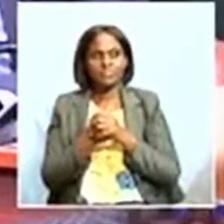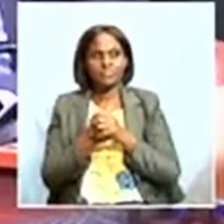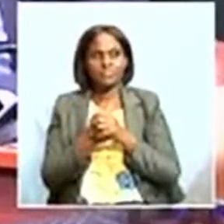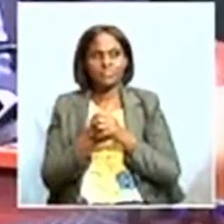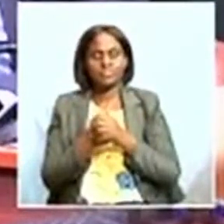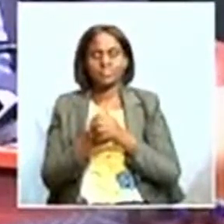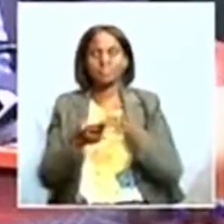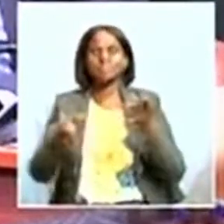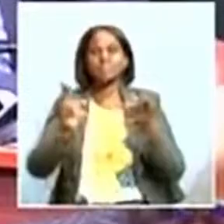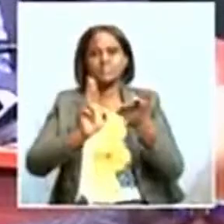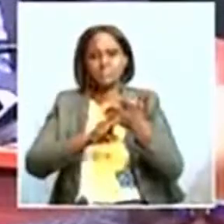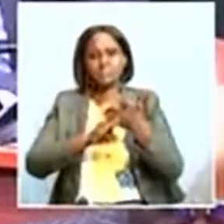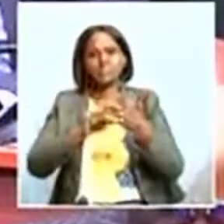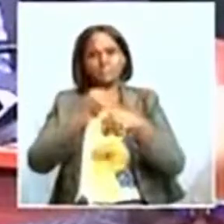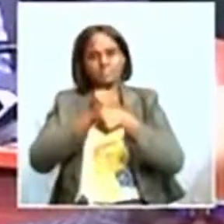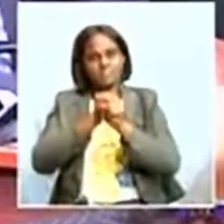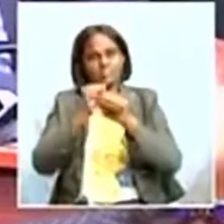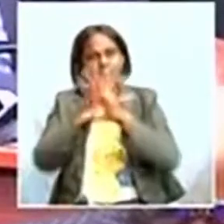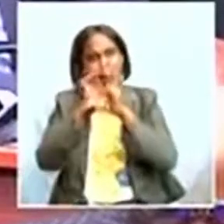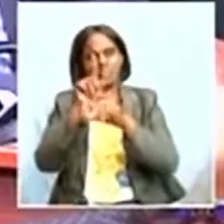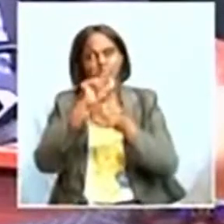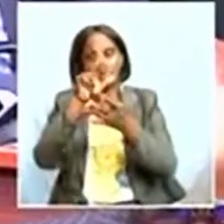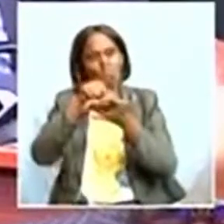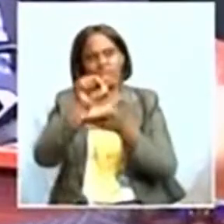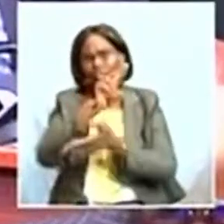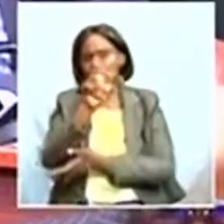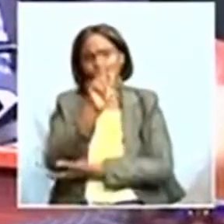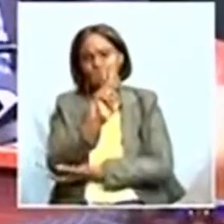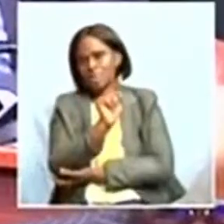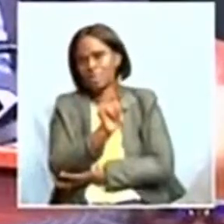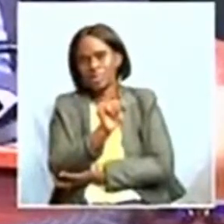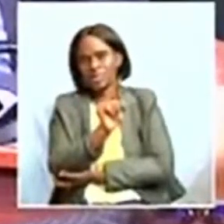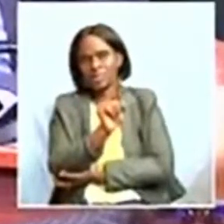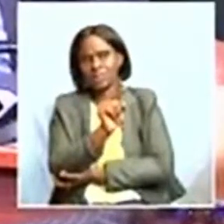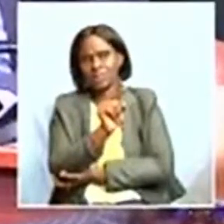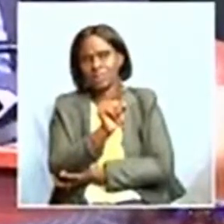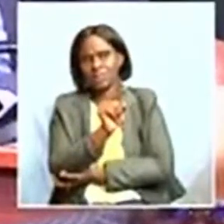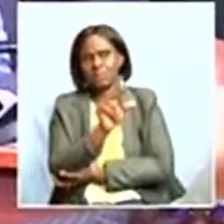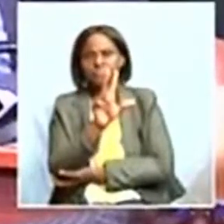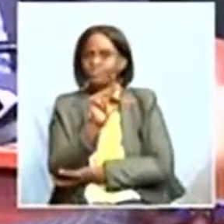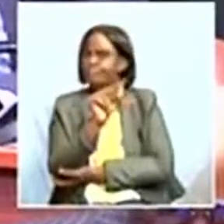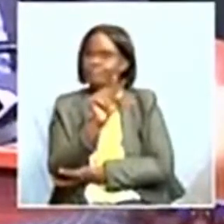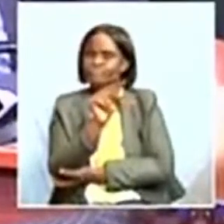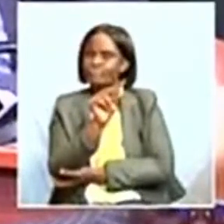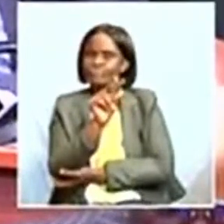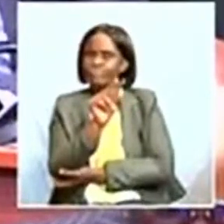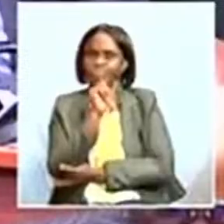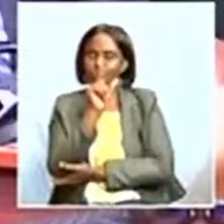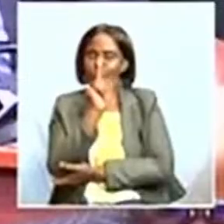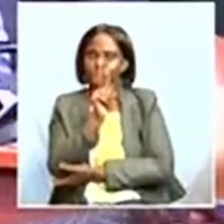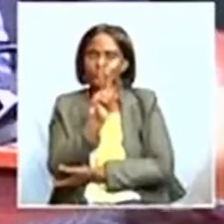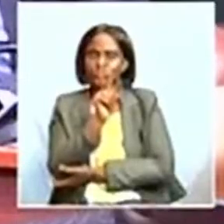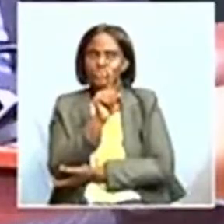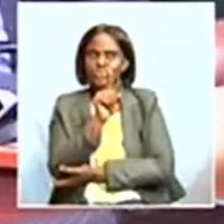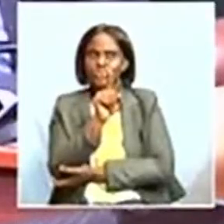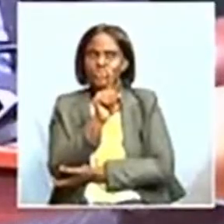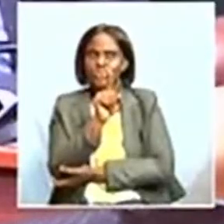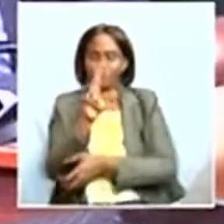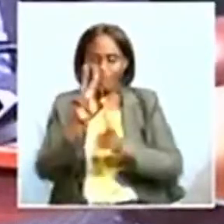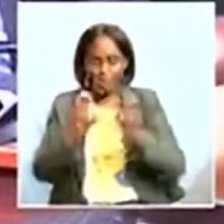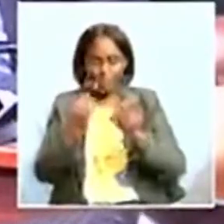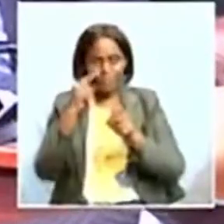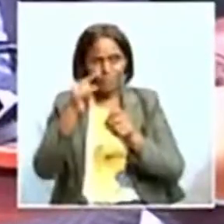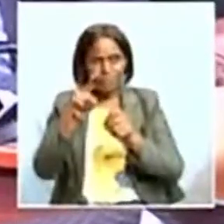decreate the impression he's creating. They were not paying 200 kwacha. 200. No, it's not true. Go and check your records.